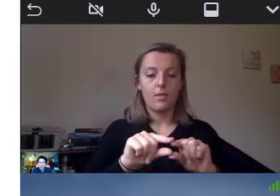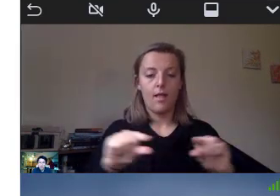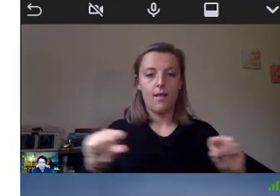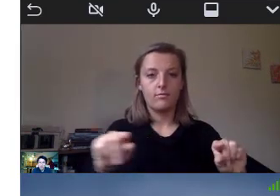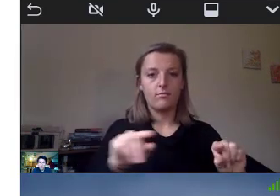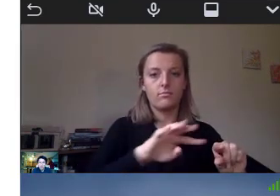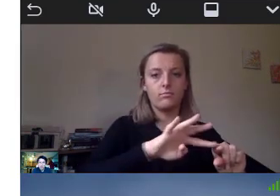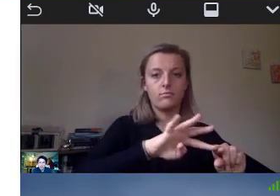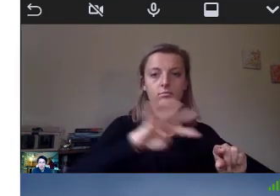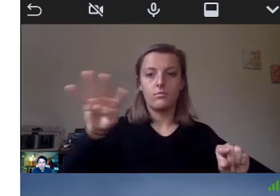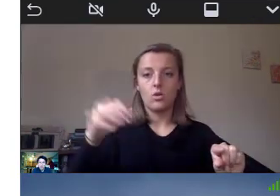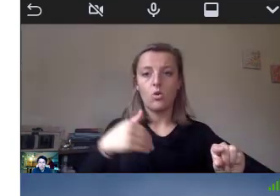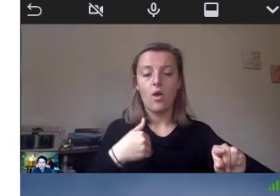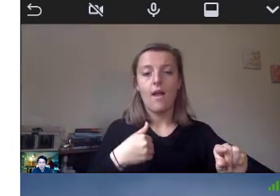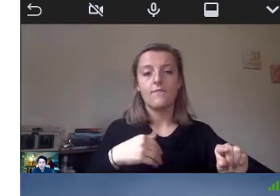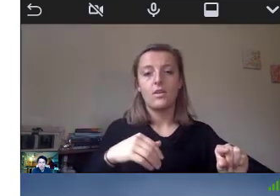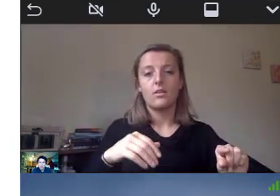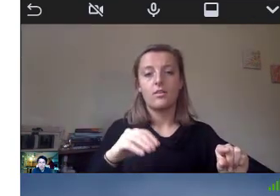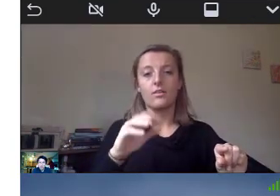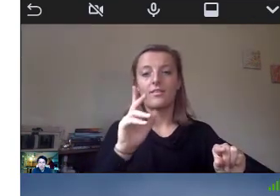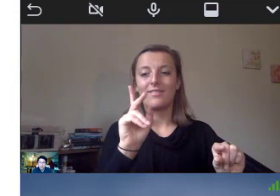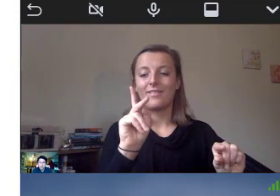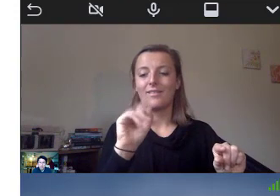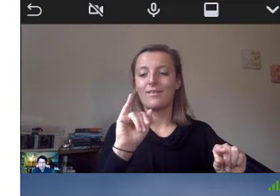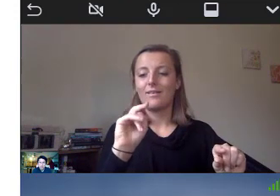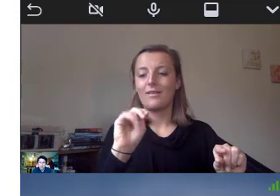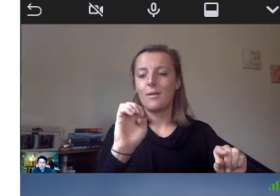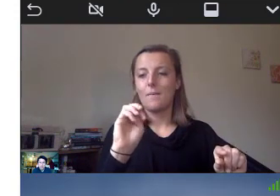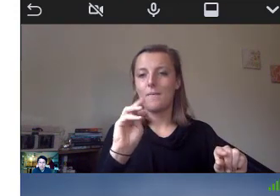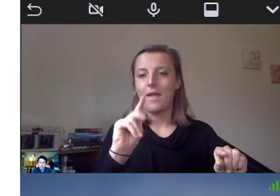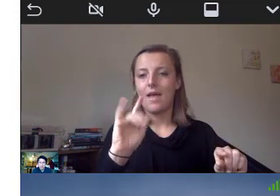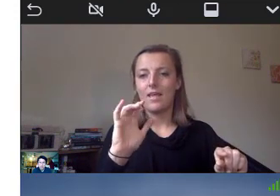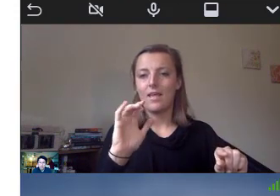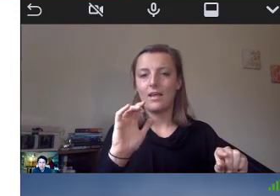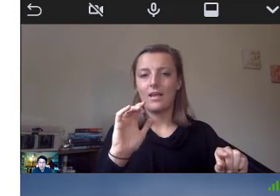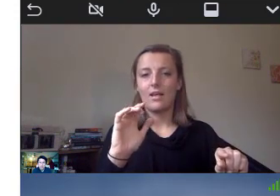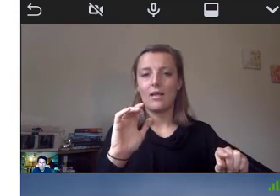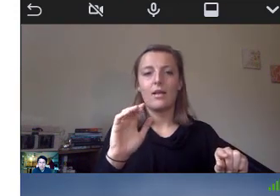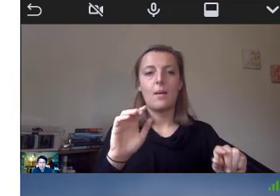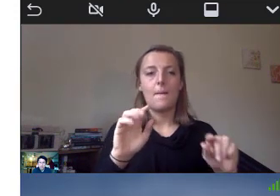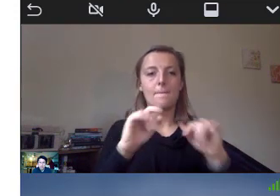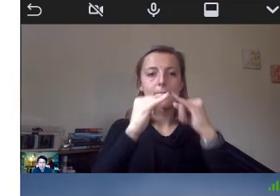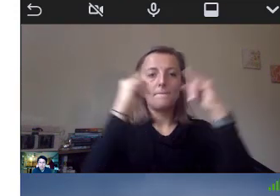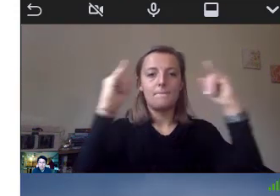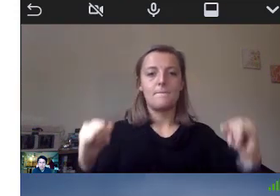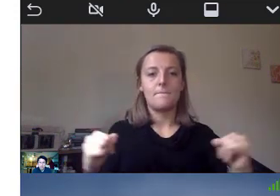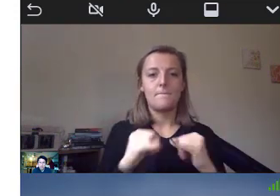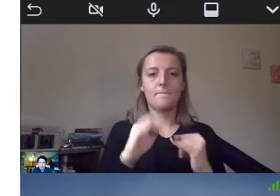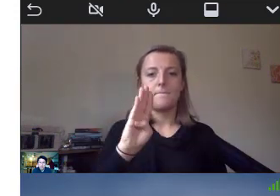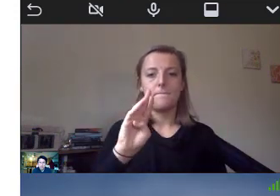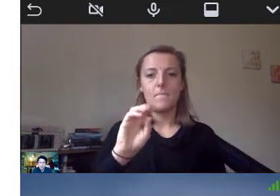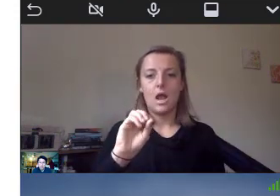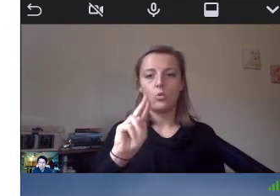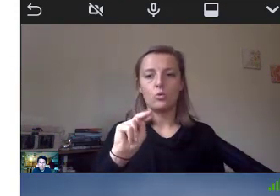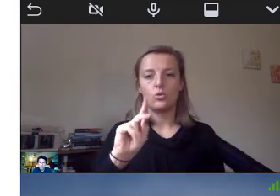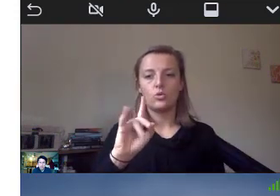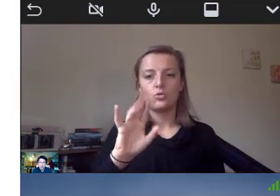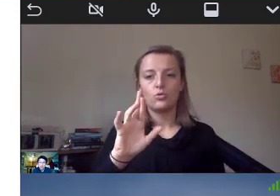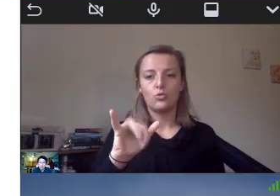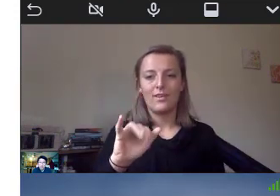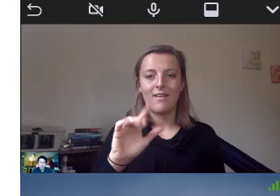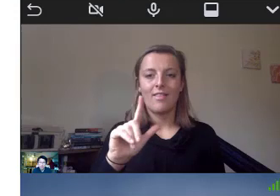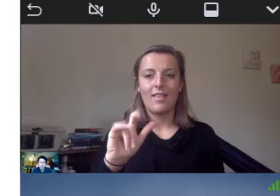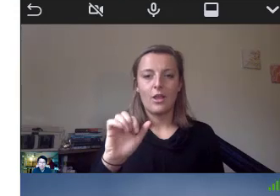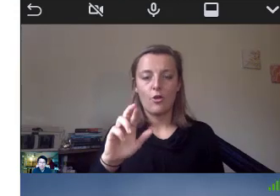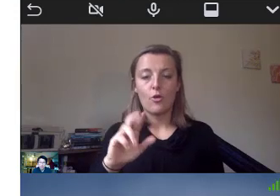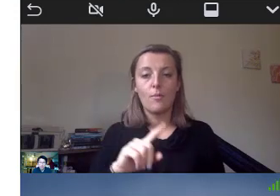layer. So here, I don't know if you remember from fluids or if you talked about it in your fluids class, that the fluid elements right at the